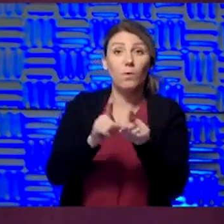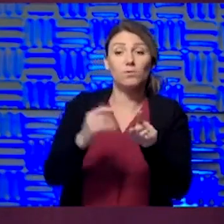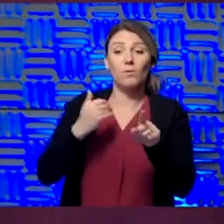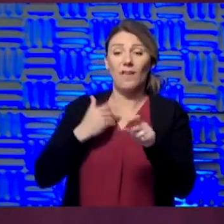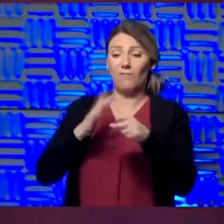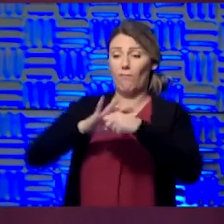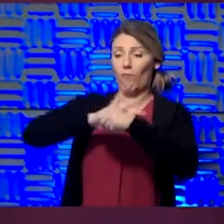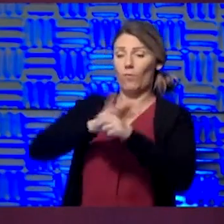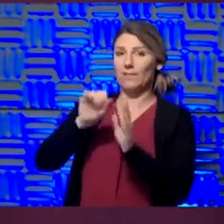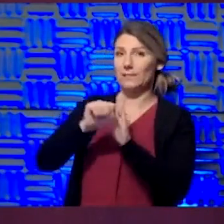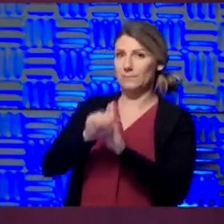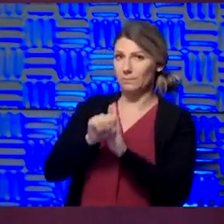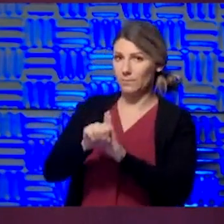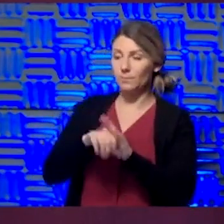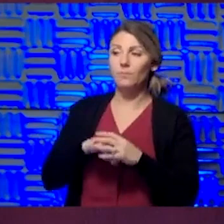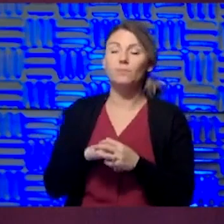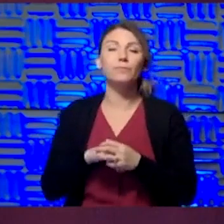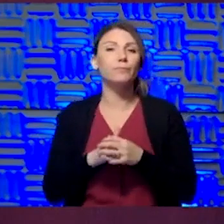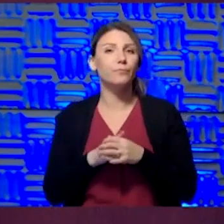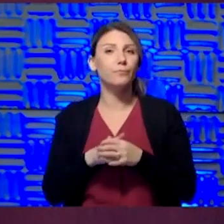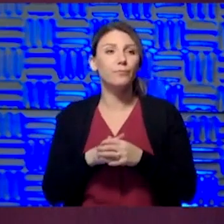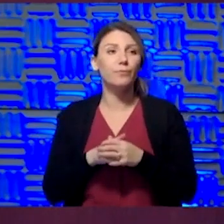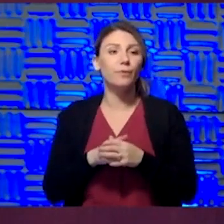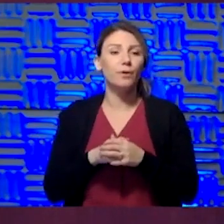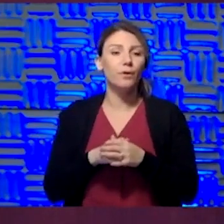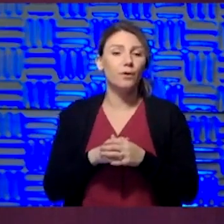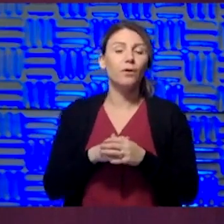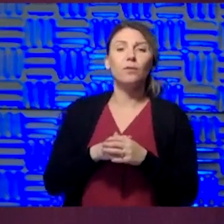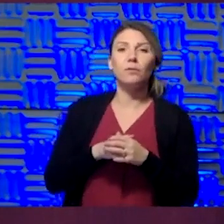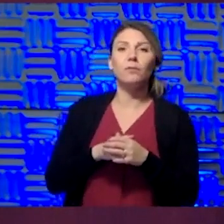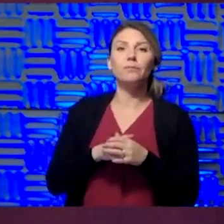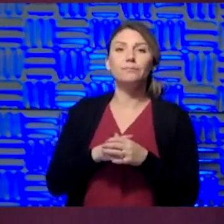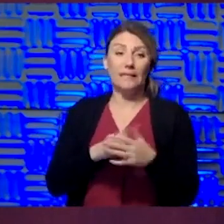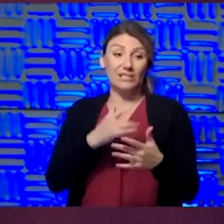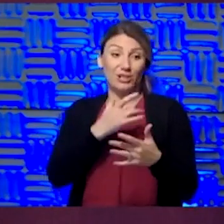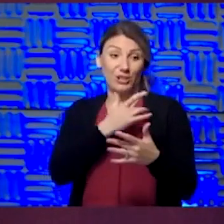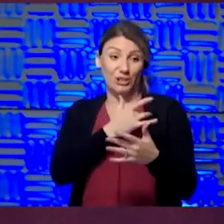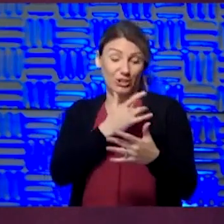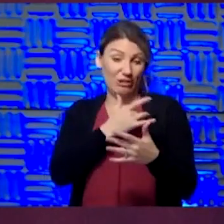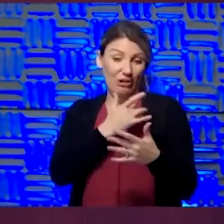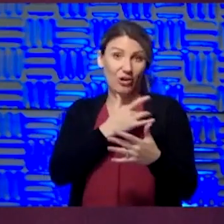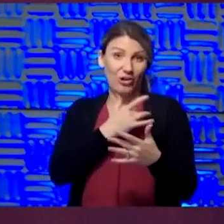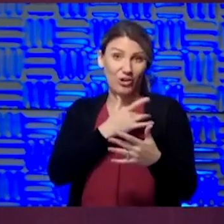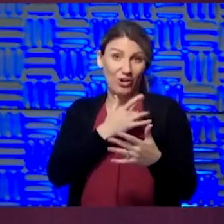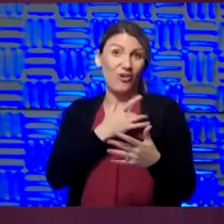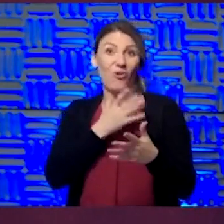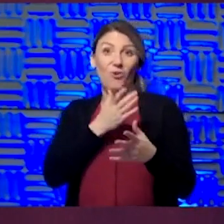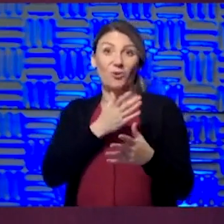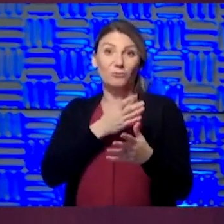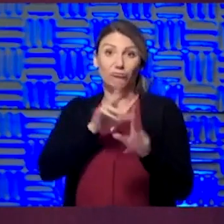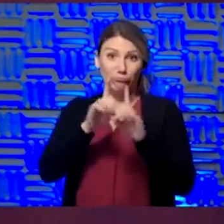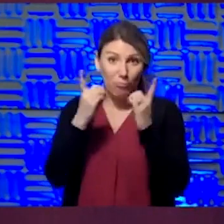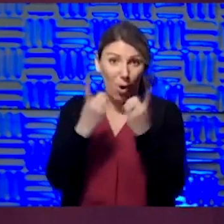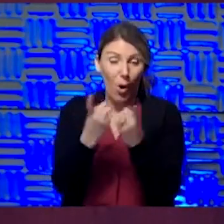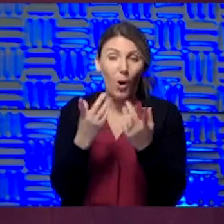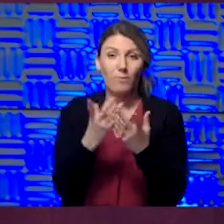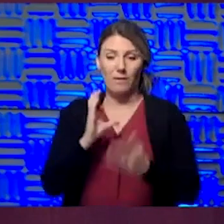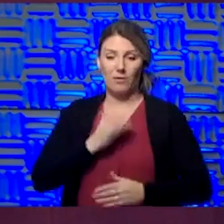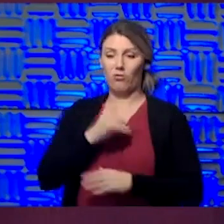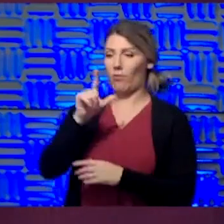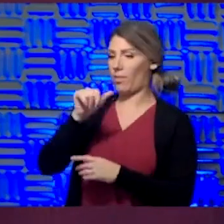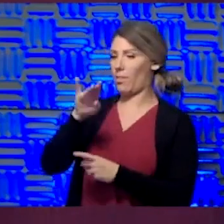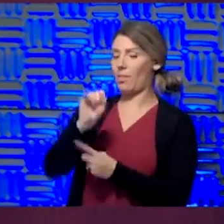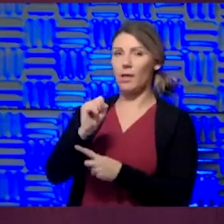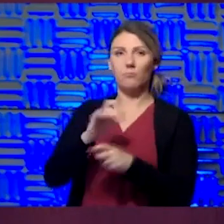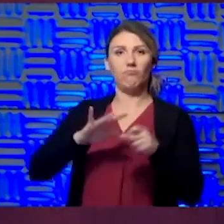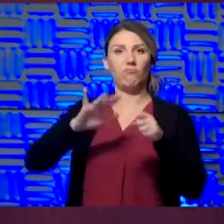COVID symptoms. As a cardiovascular department, our labs are fully prepared for